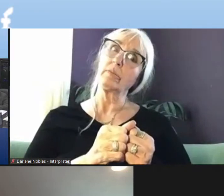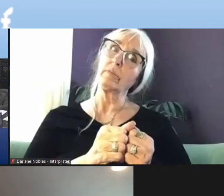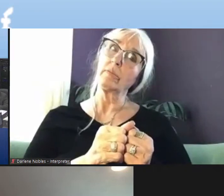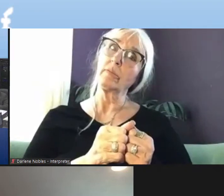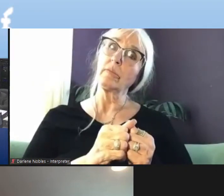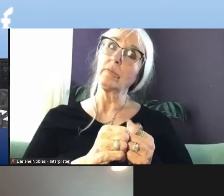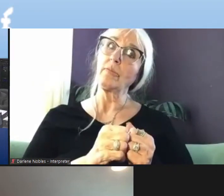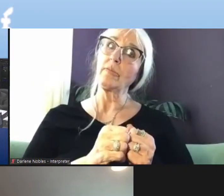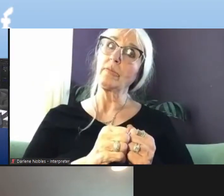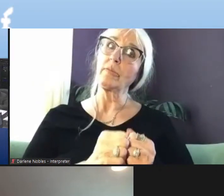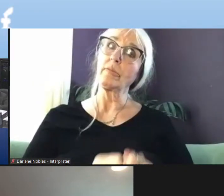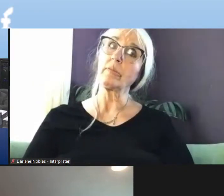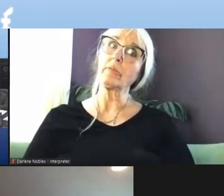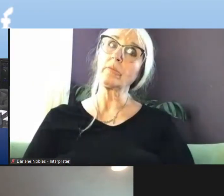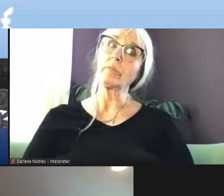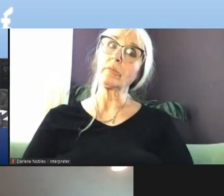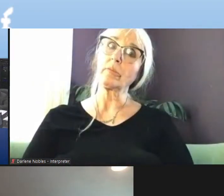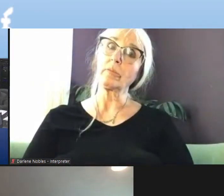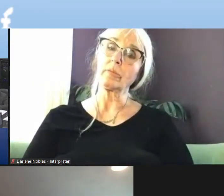the